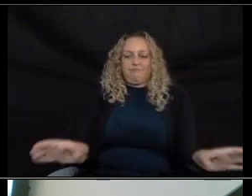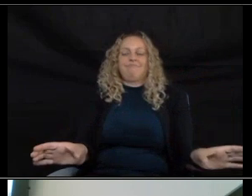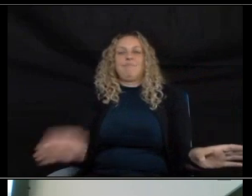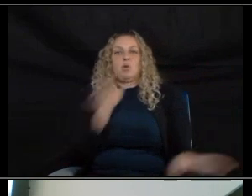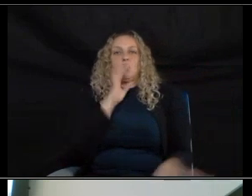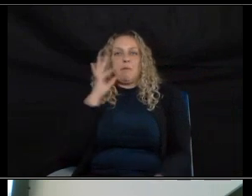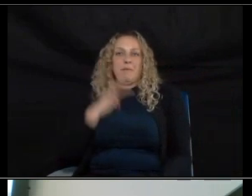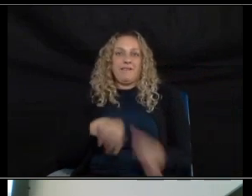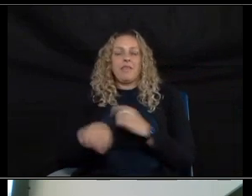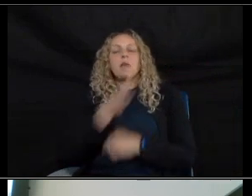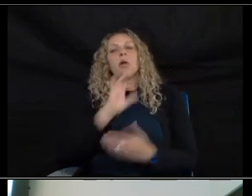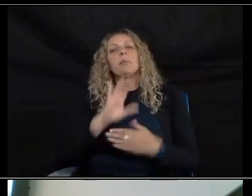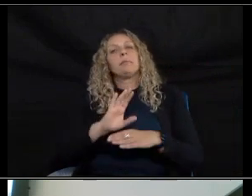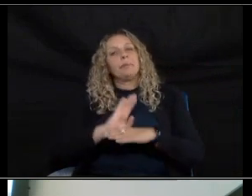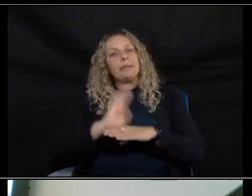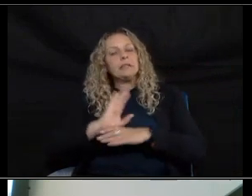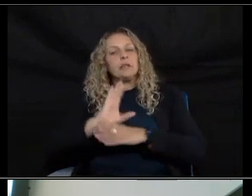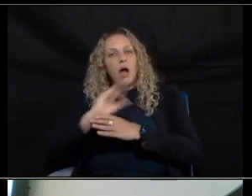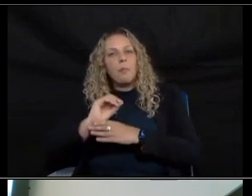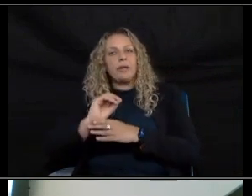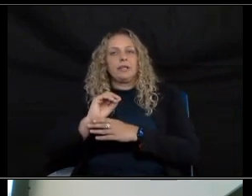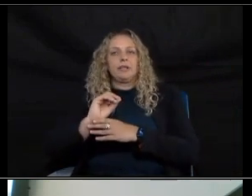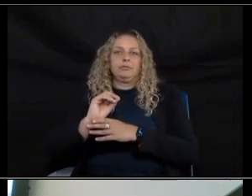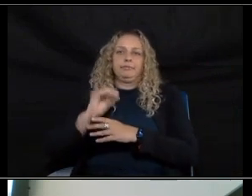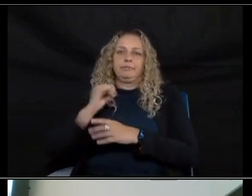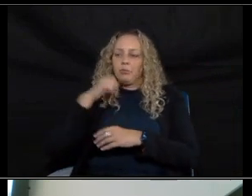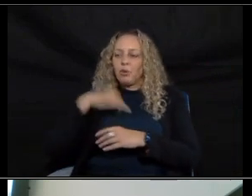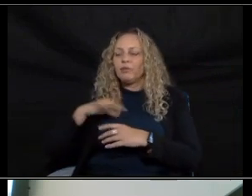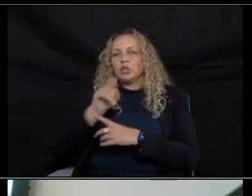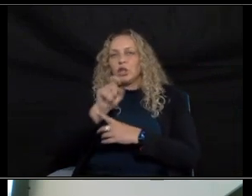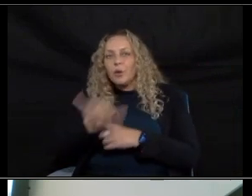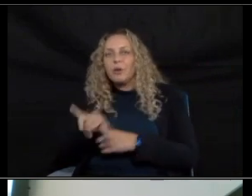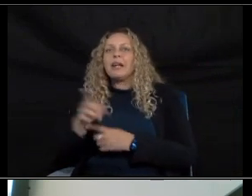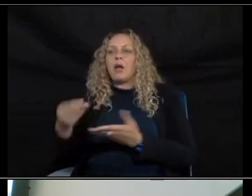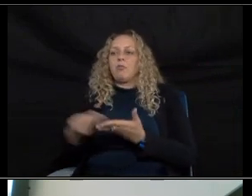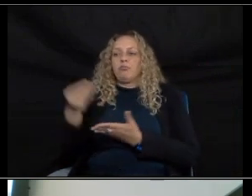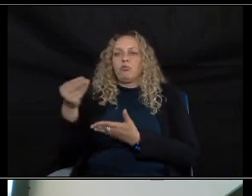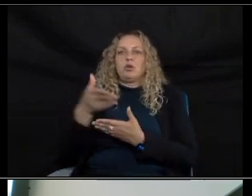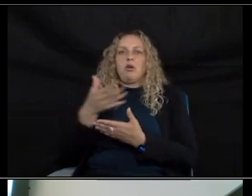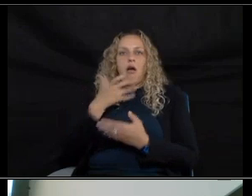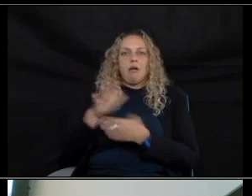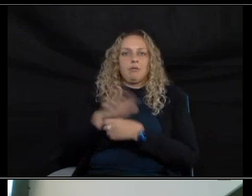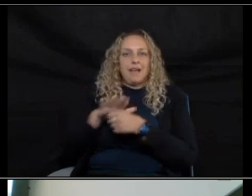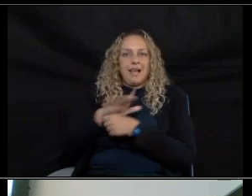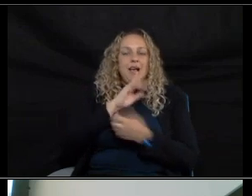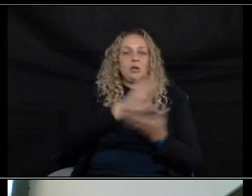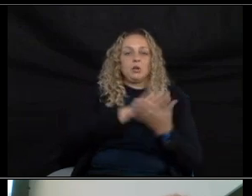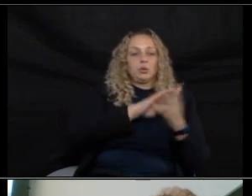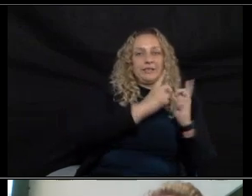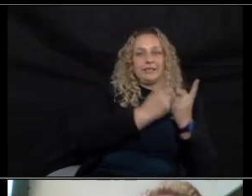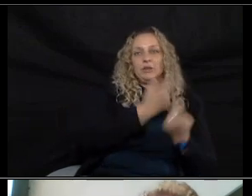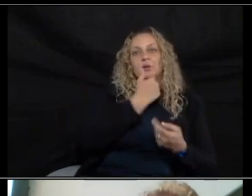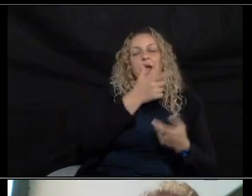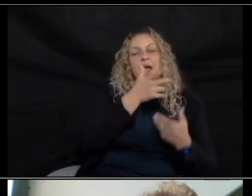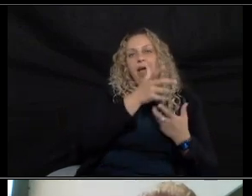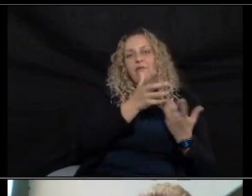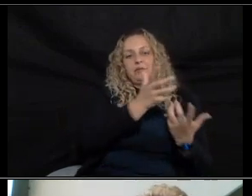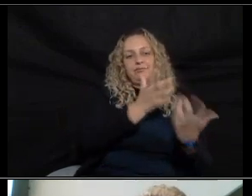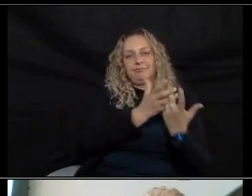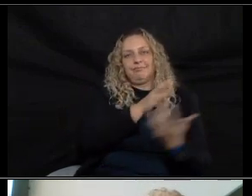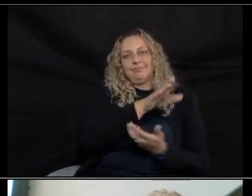have been companies and charities in town who have purchased the hotspots. The school district has even outfitted some of its buses